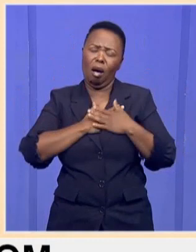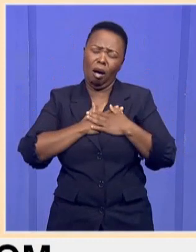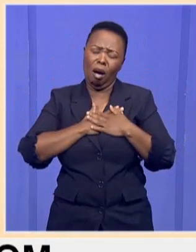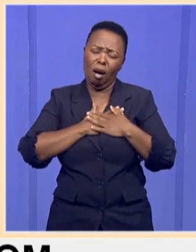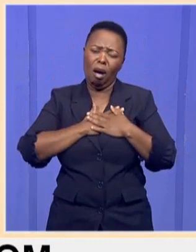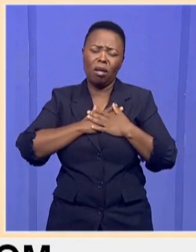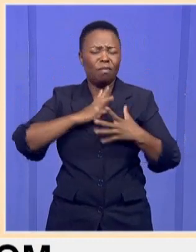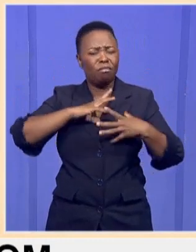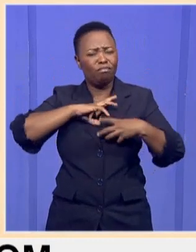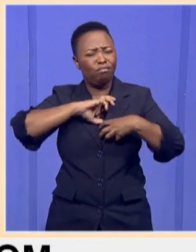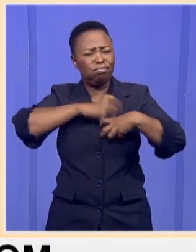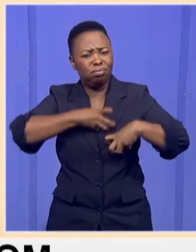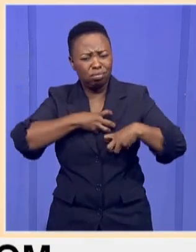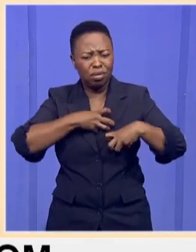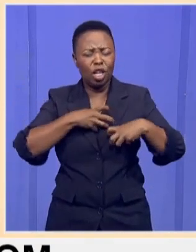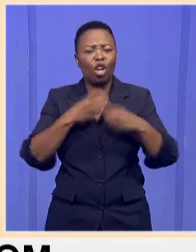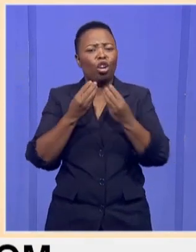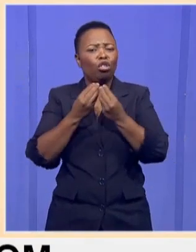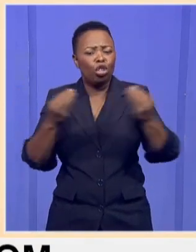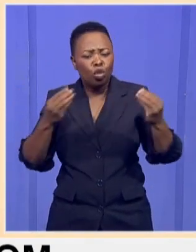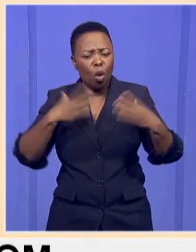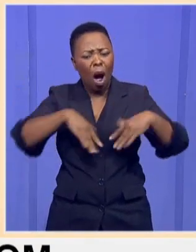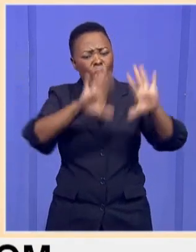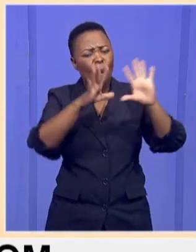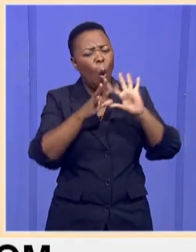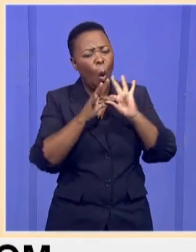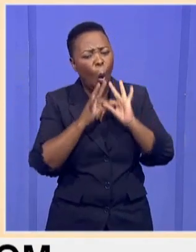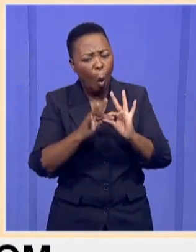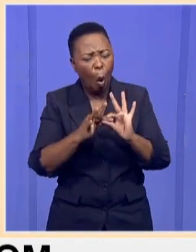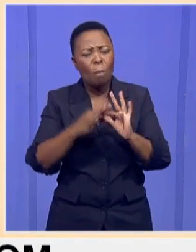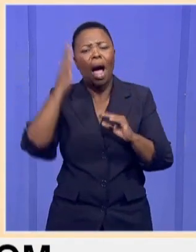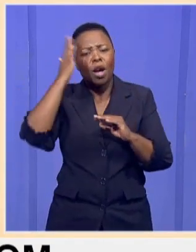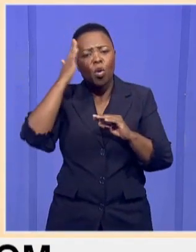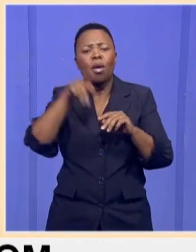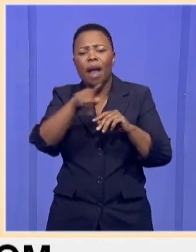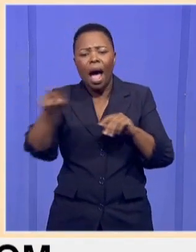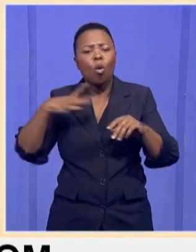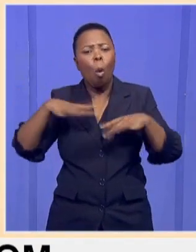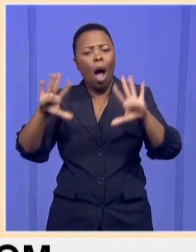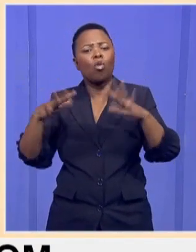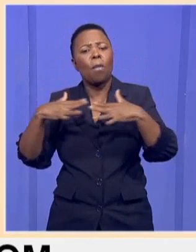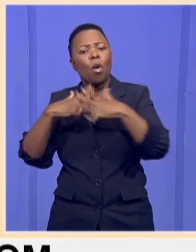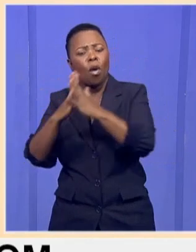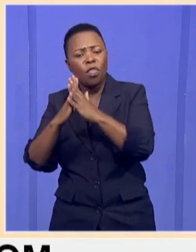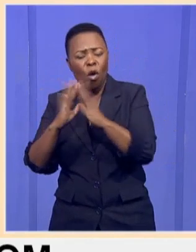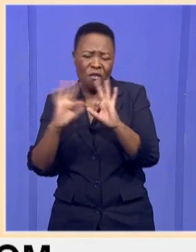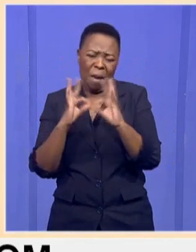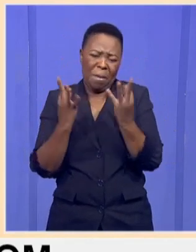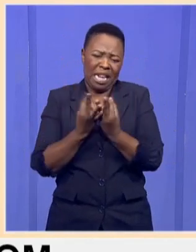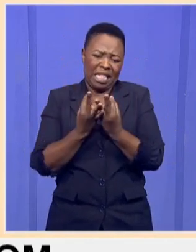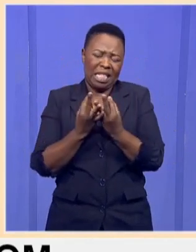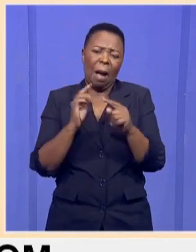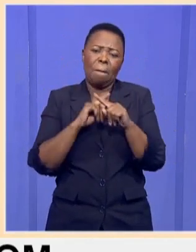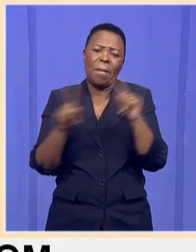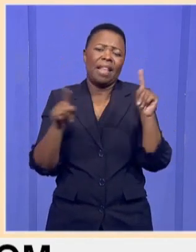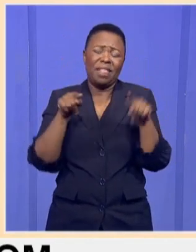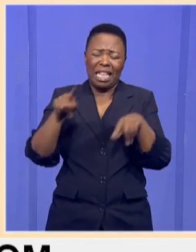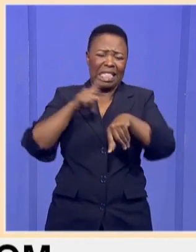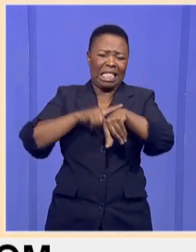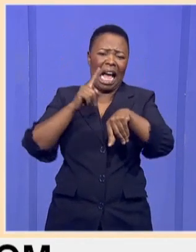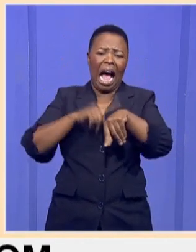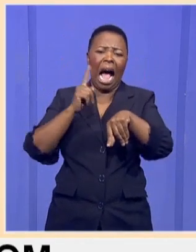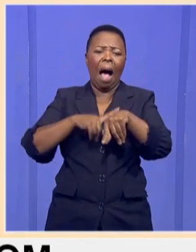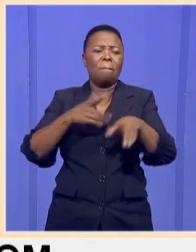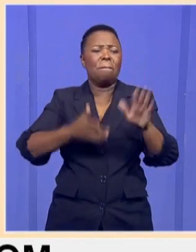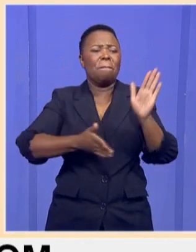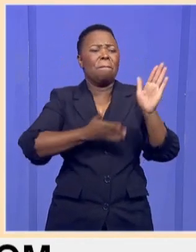know the children want to get home. I know you wish to be with your families, but we could not let this moment pass.